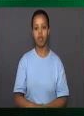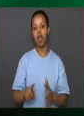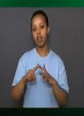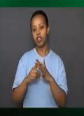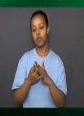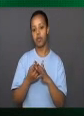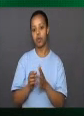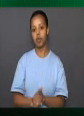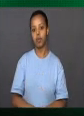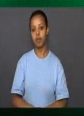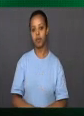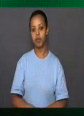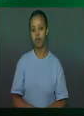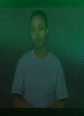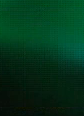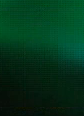Begin.